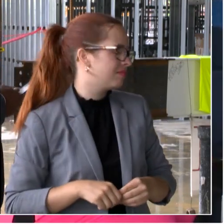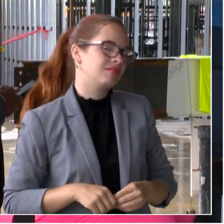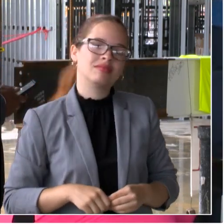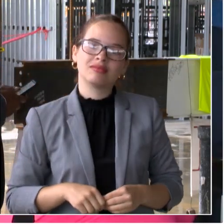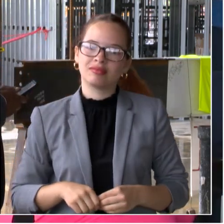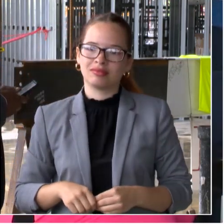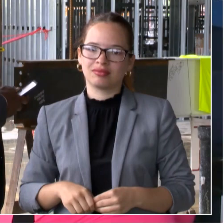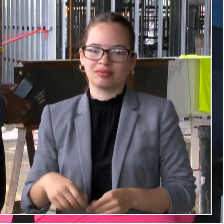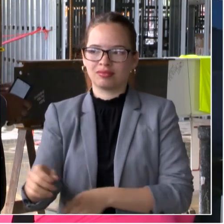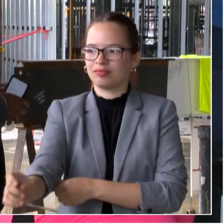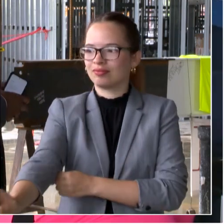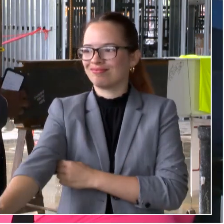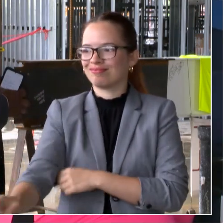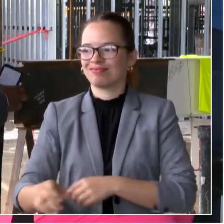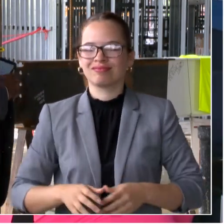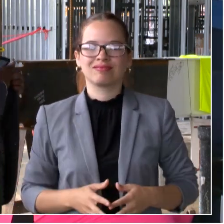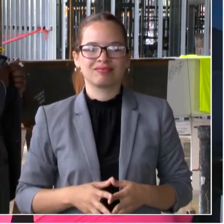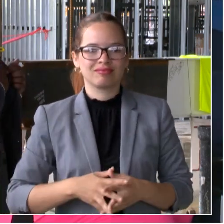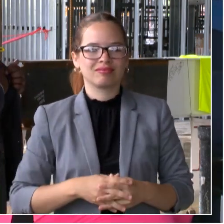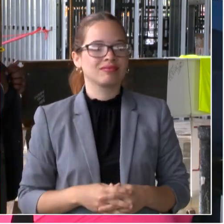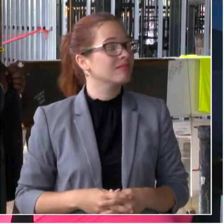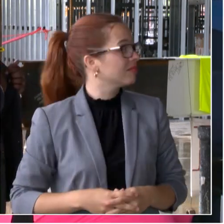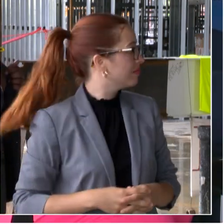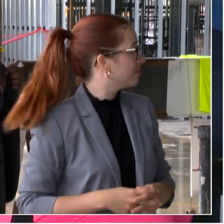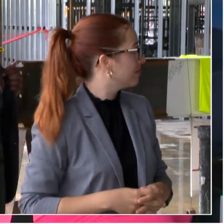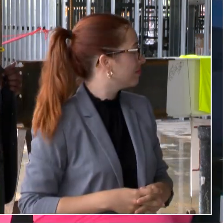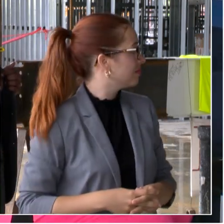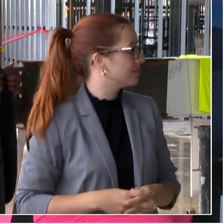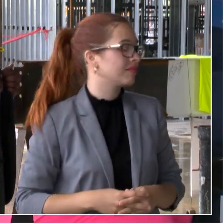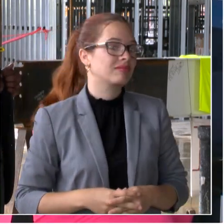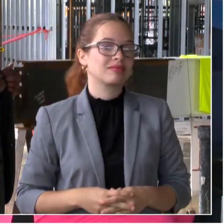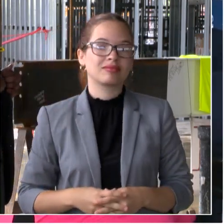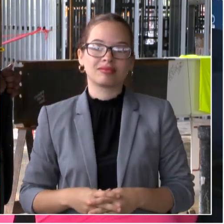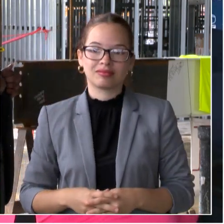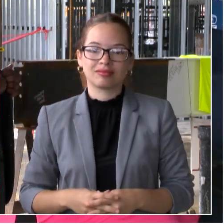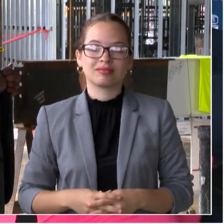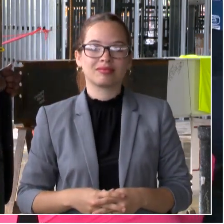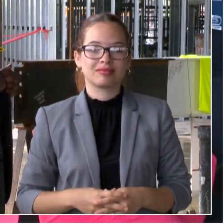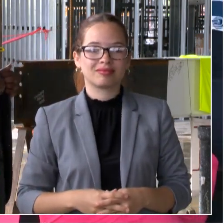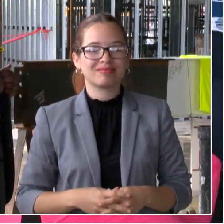council member, Councilmember Trayon White, and then we will hear from Councilmember Gray.